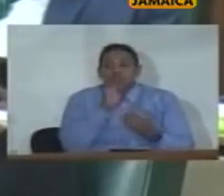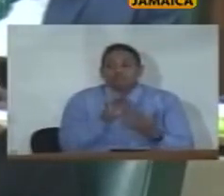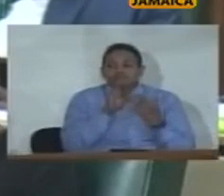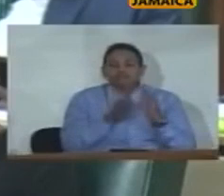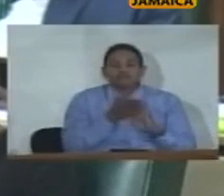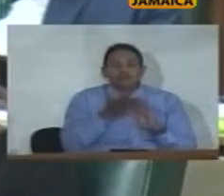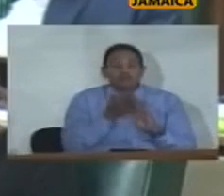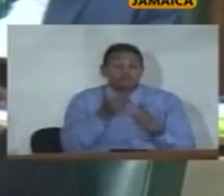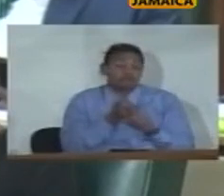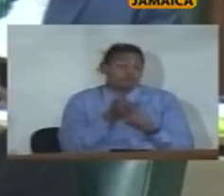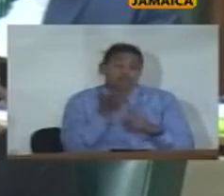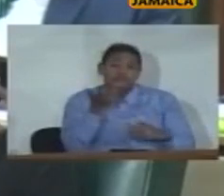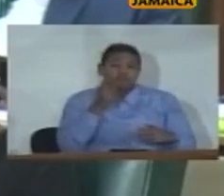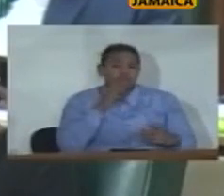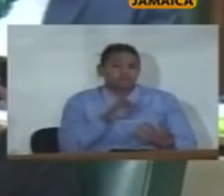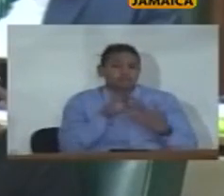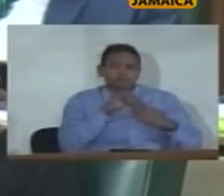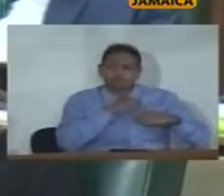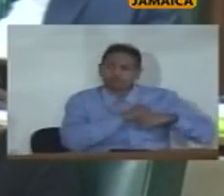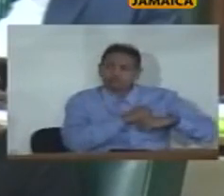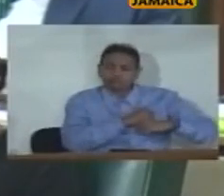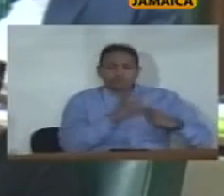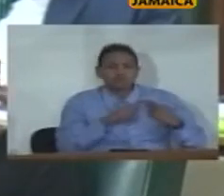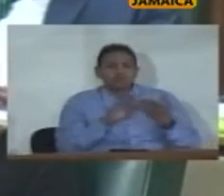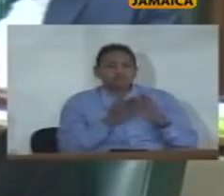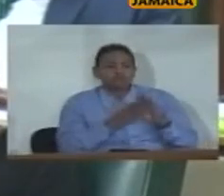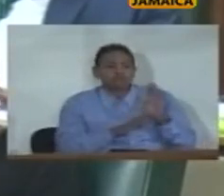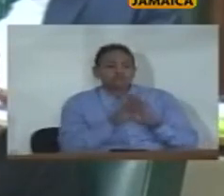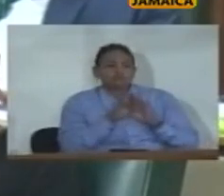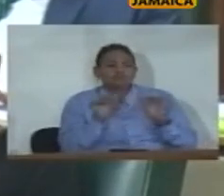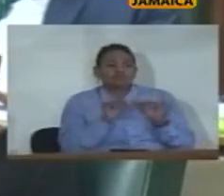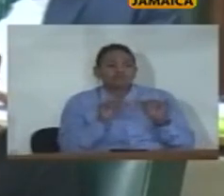operations, special security and community development